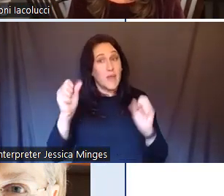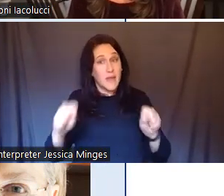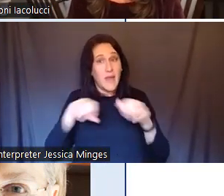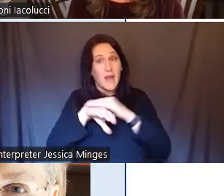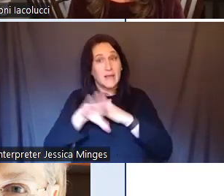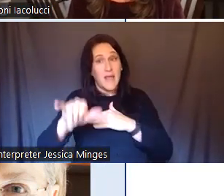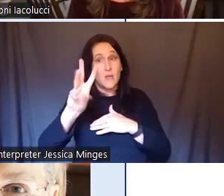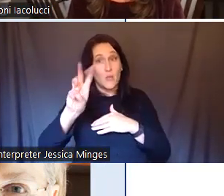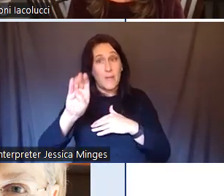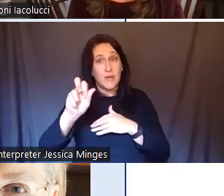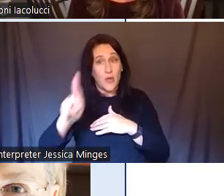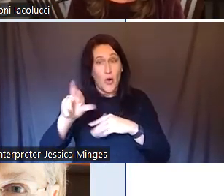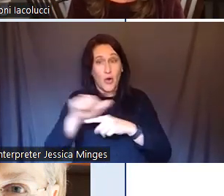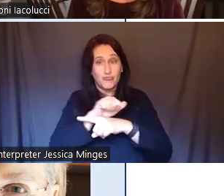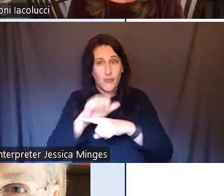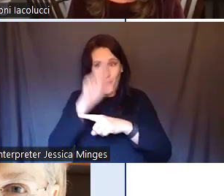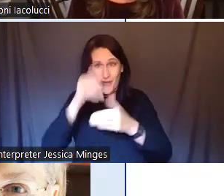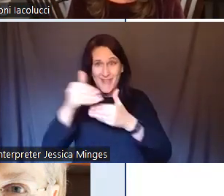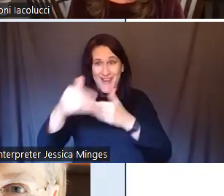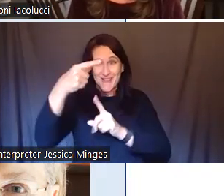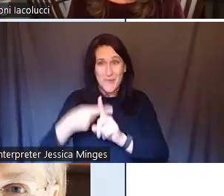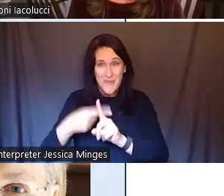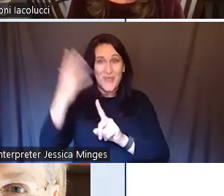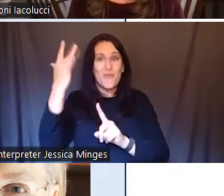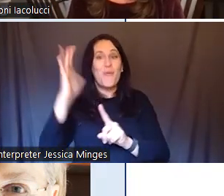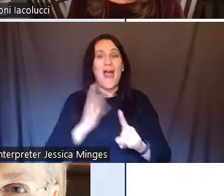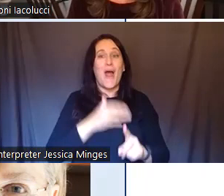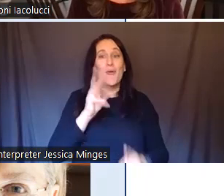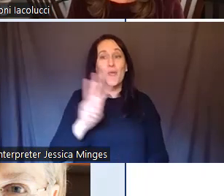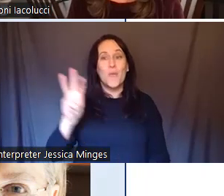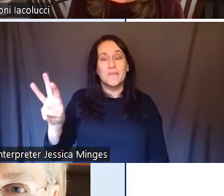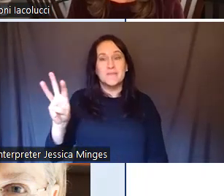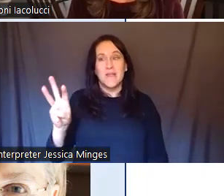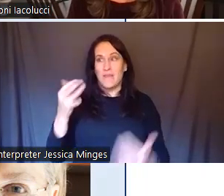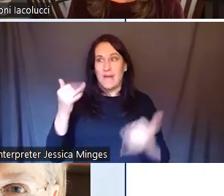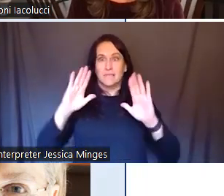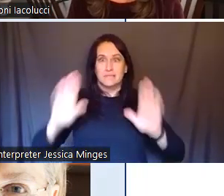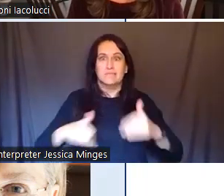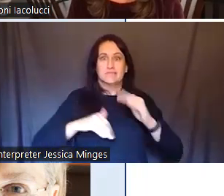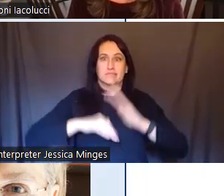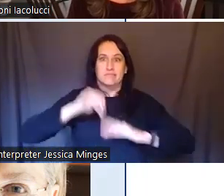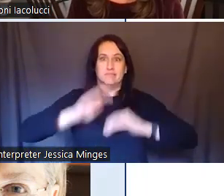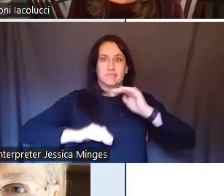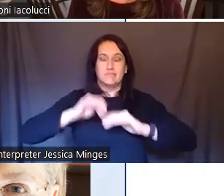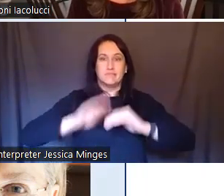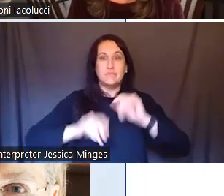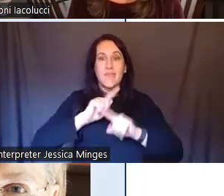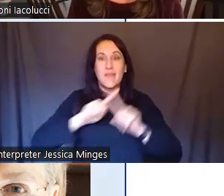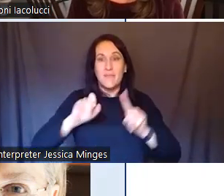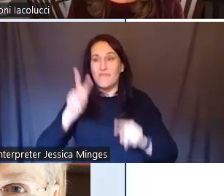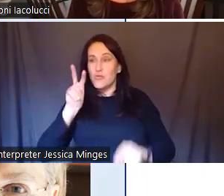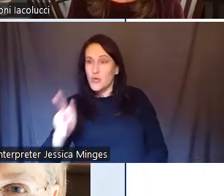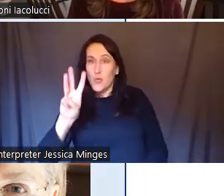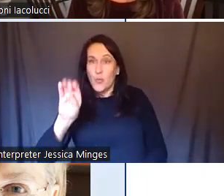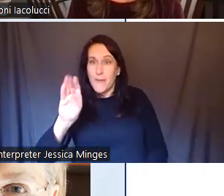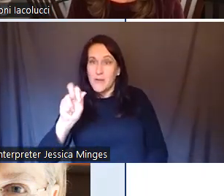webinar for at least the next month, because our website is being reconstructed. But if you go to the webinar tab